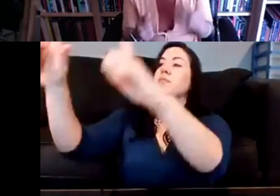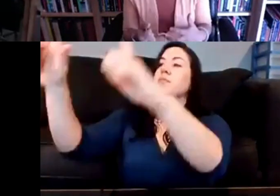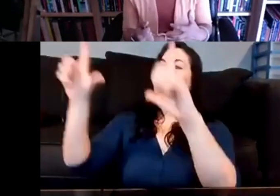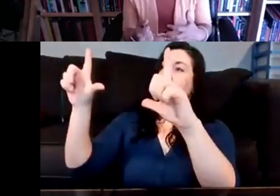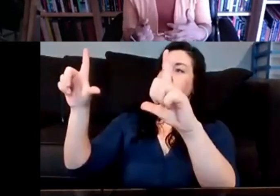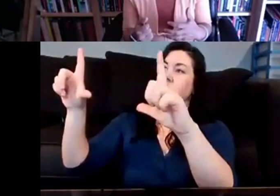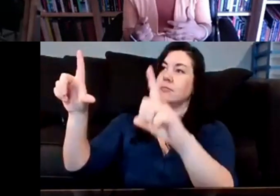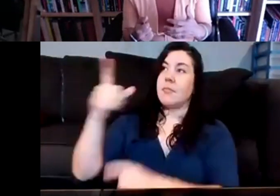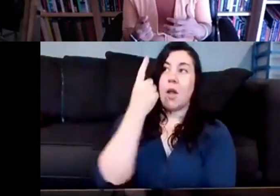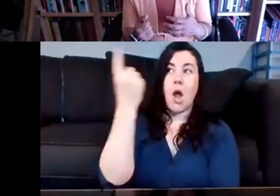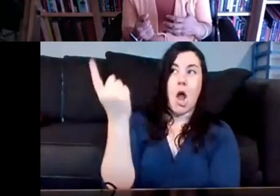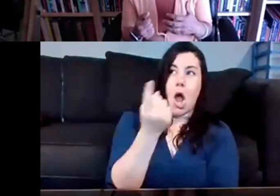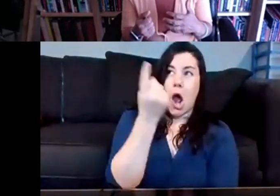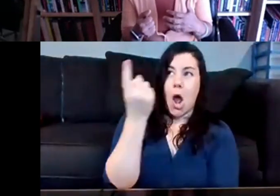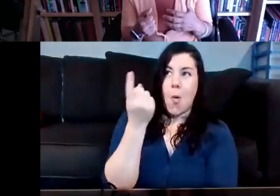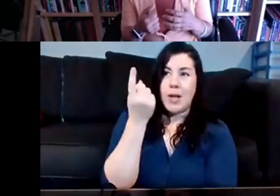for violence.